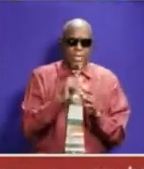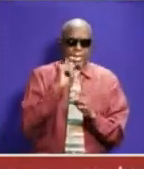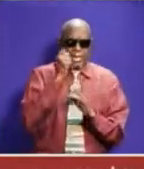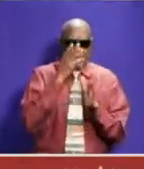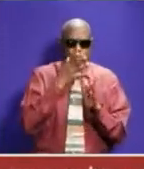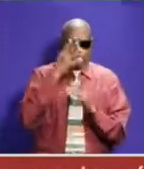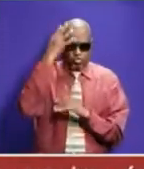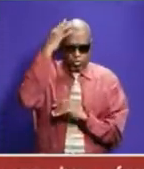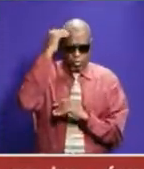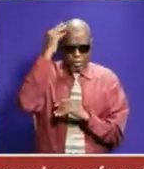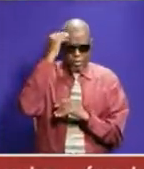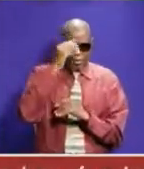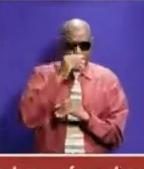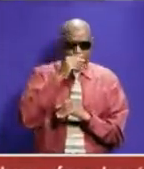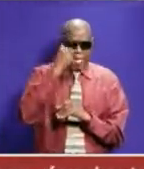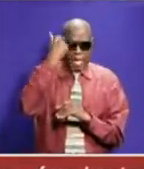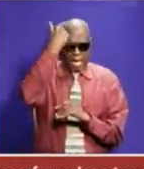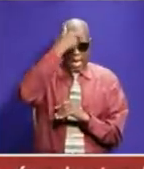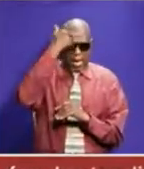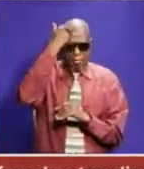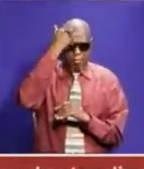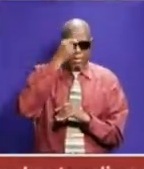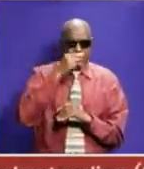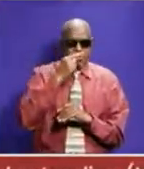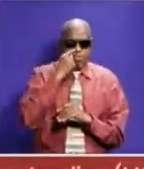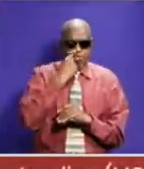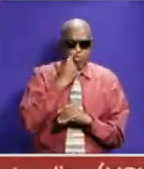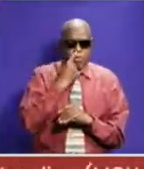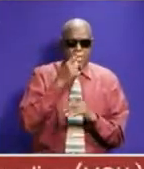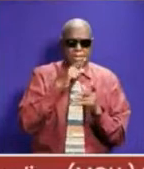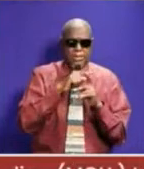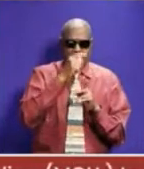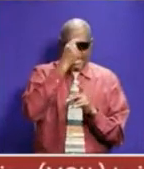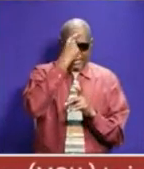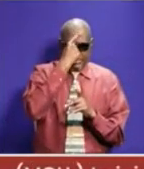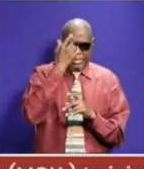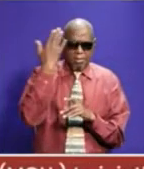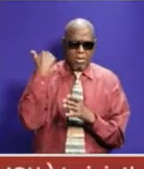of Somali, Arab, Nubian, and Asian backgrounds.